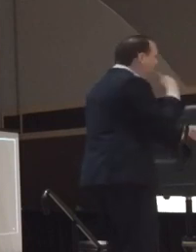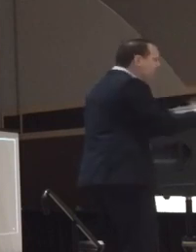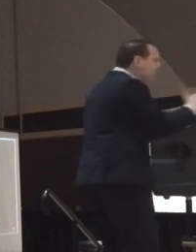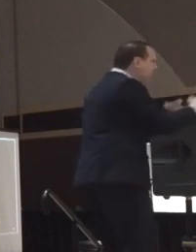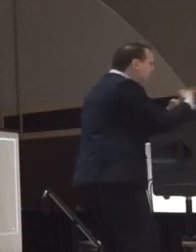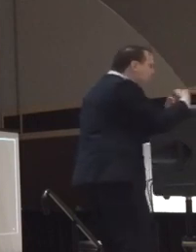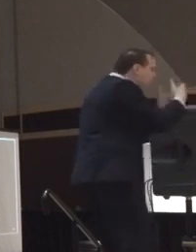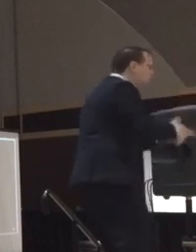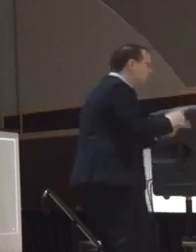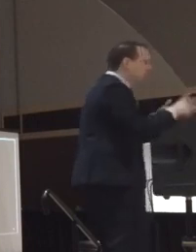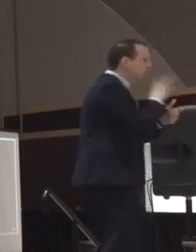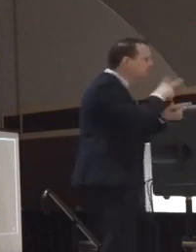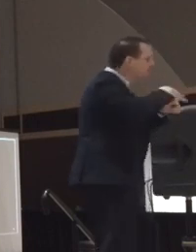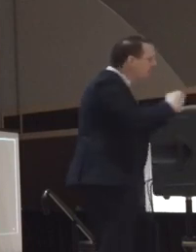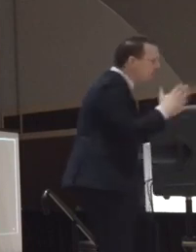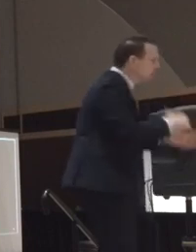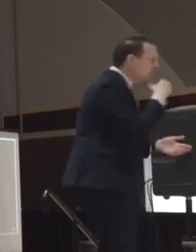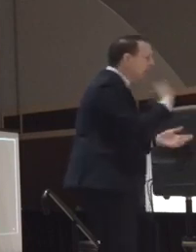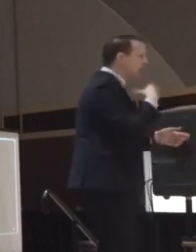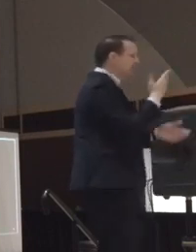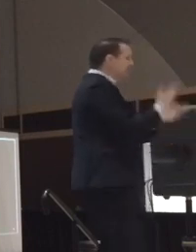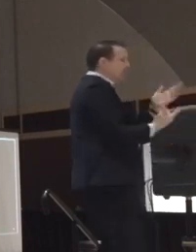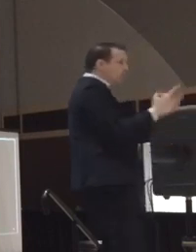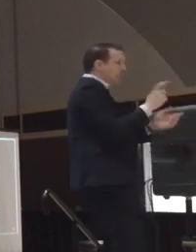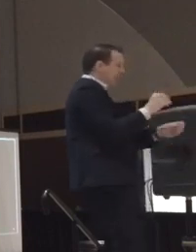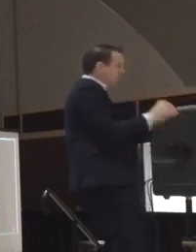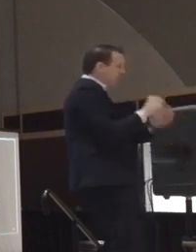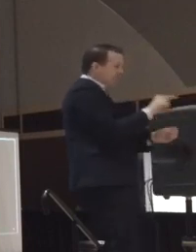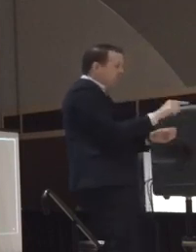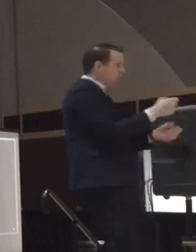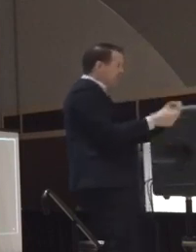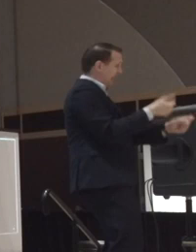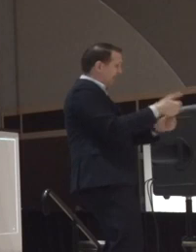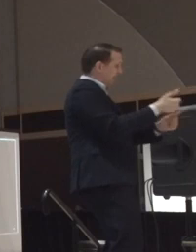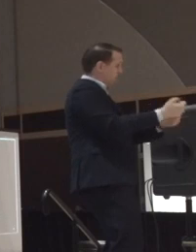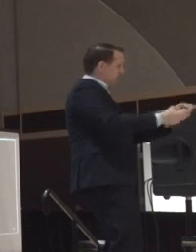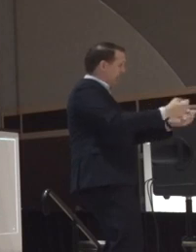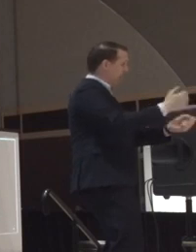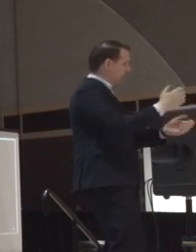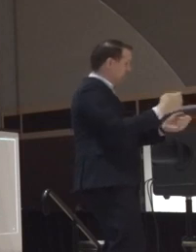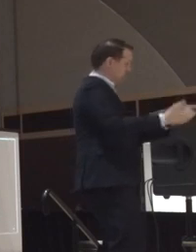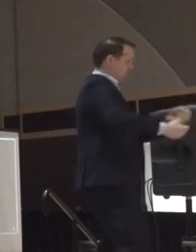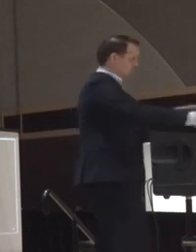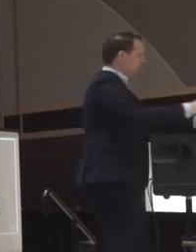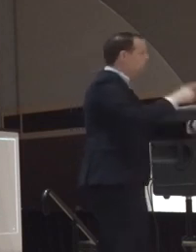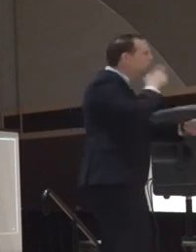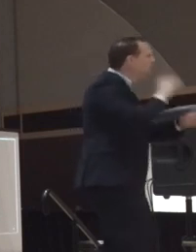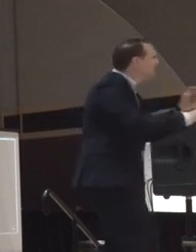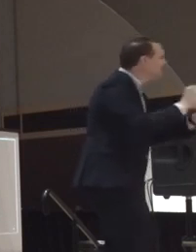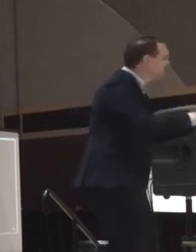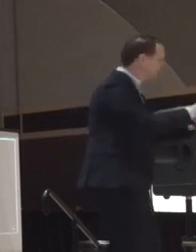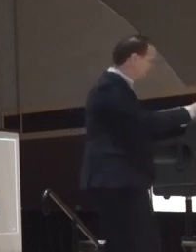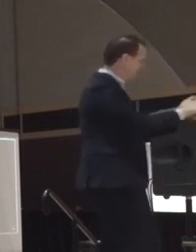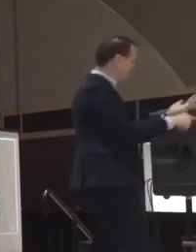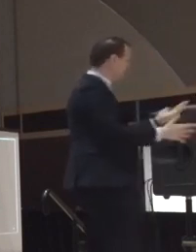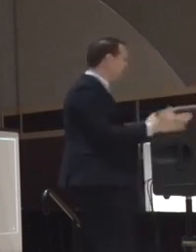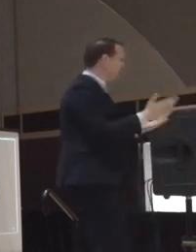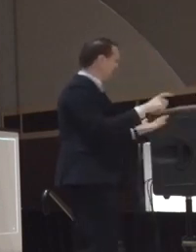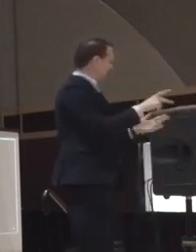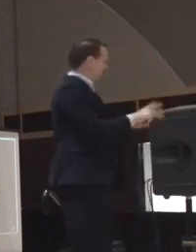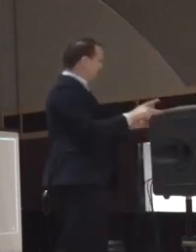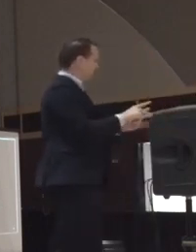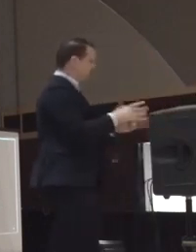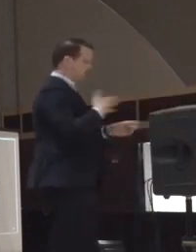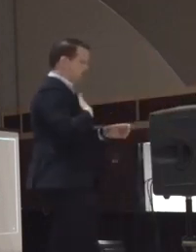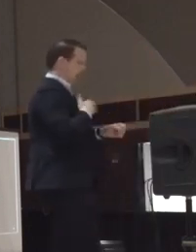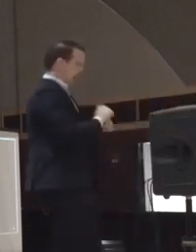plumbers, somebody's got to fix the self-driving cars. You got to have people that do a lot of different things. And in my